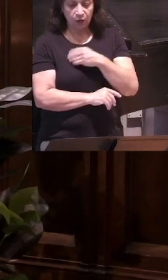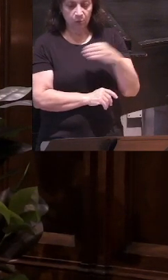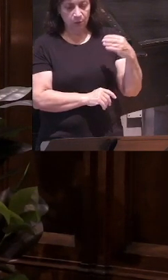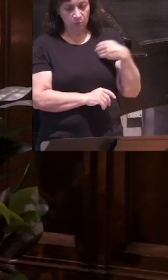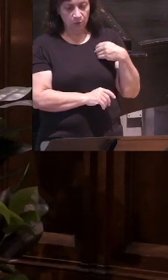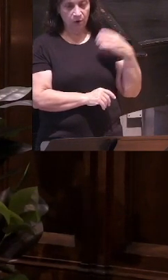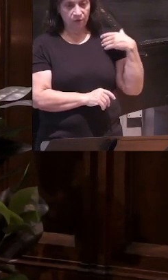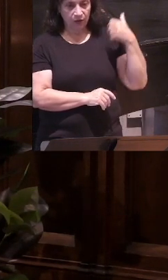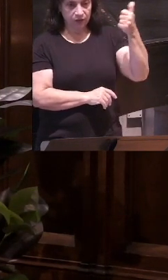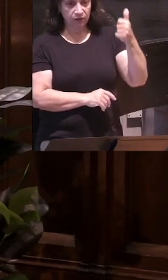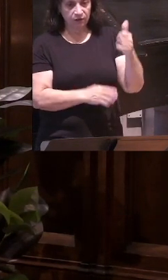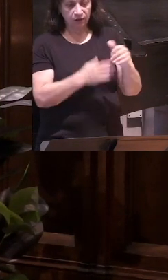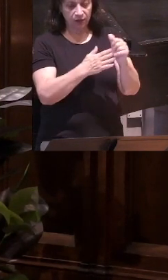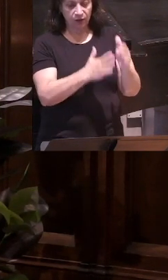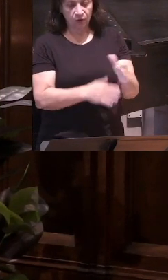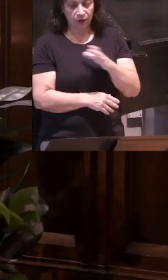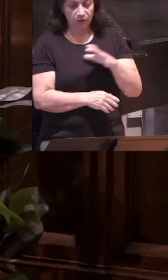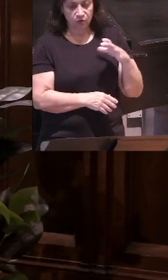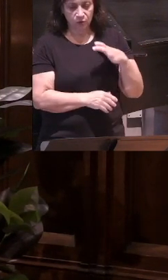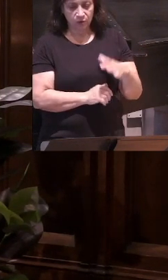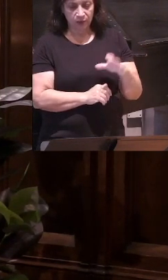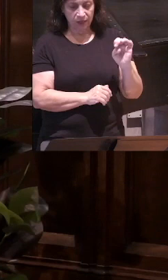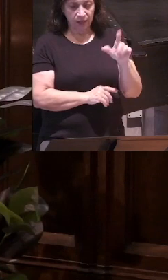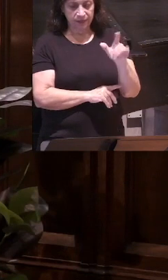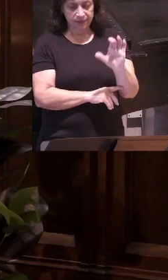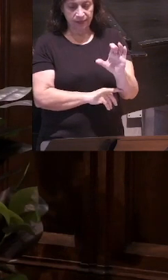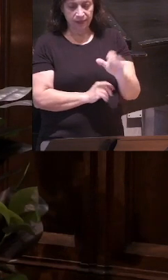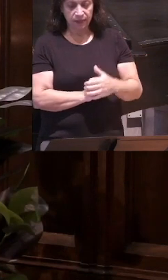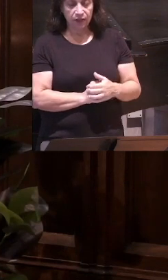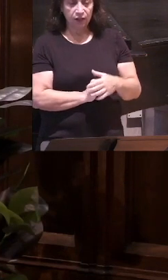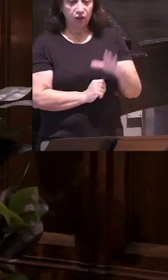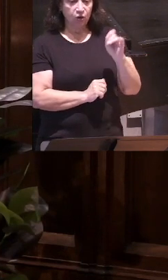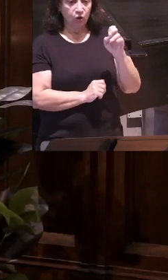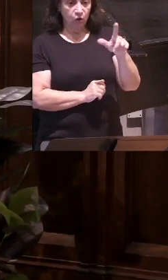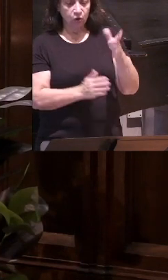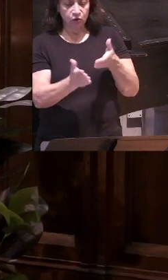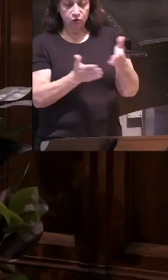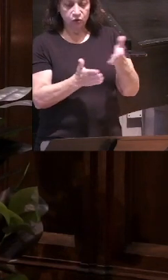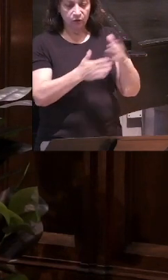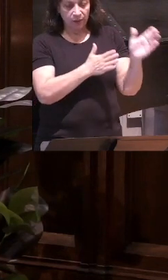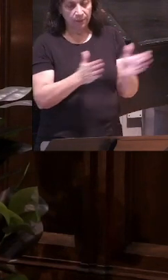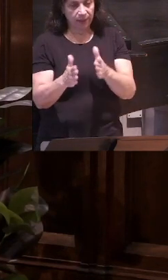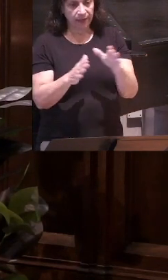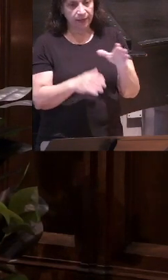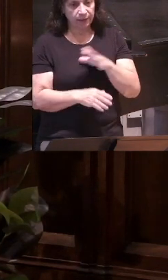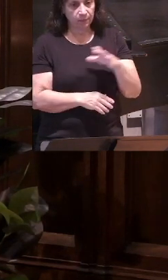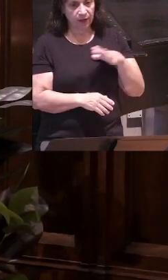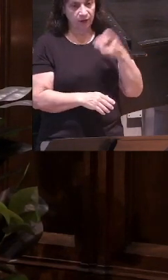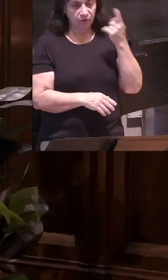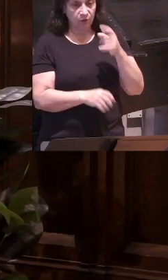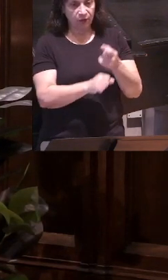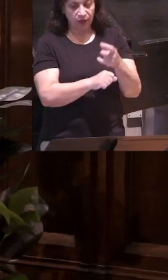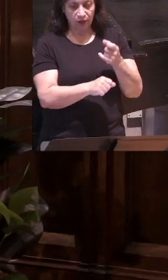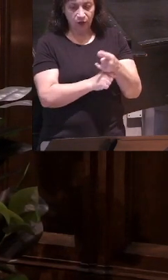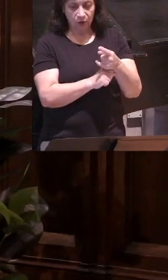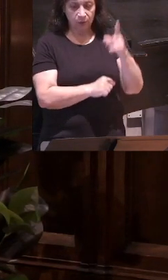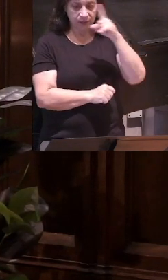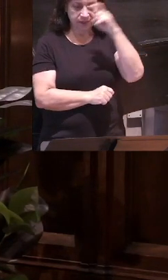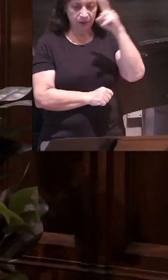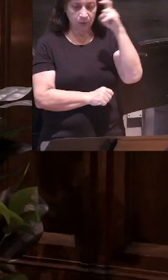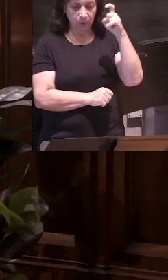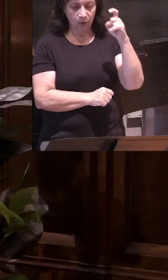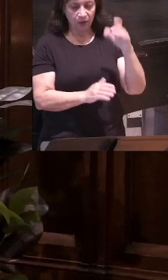of the Executive Leadership Council. Earl served on the planning committee for the annual summer executive